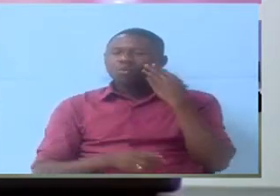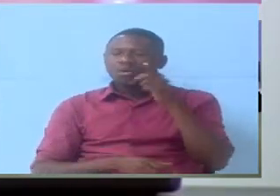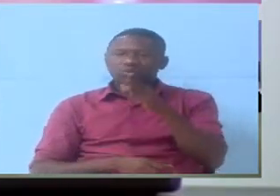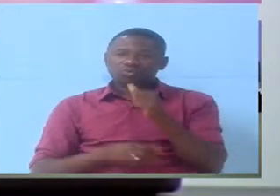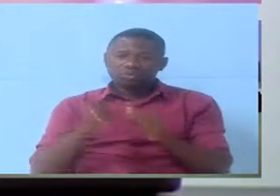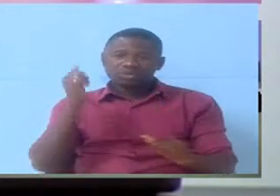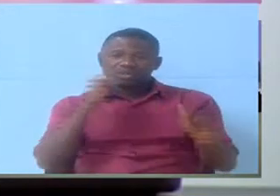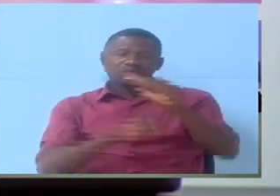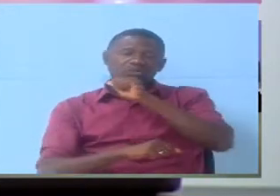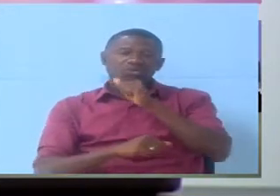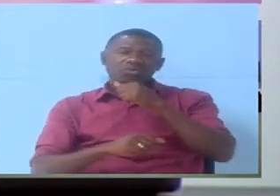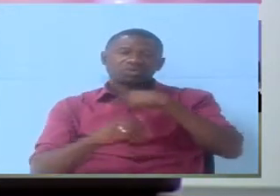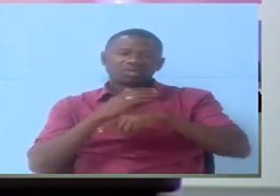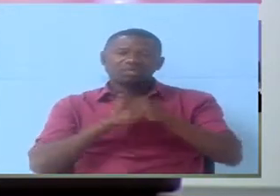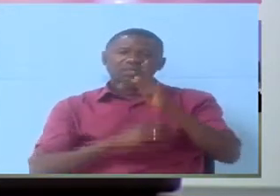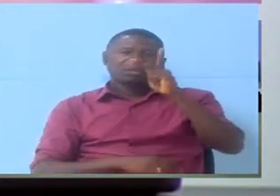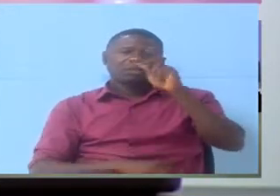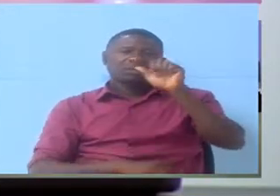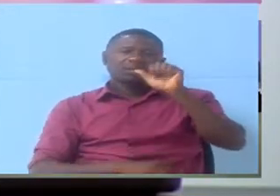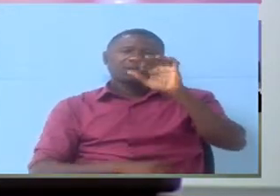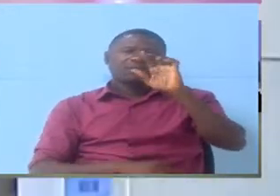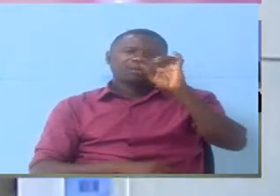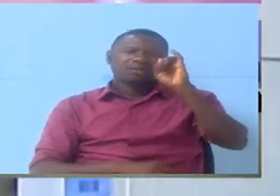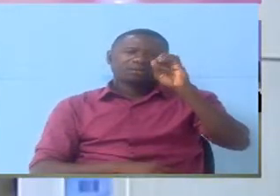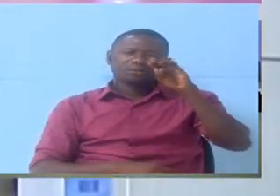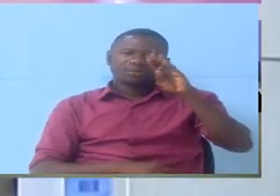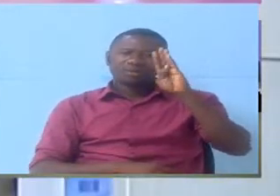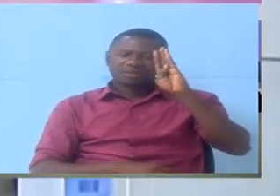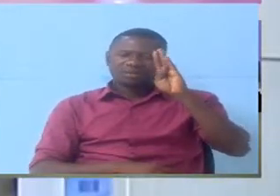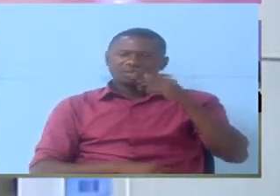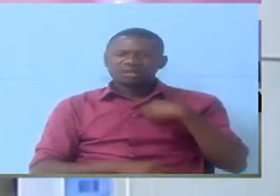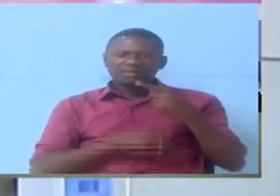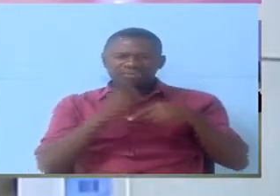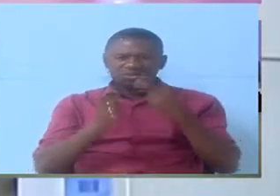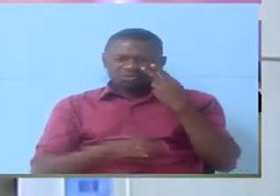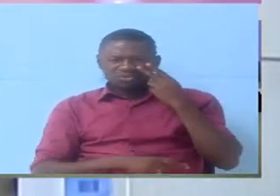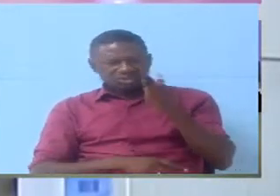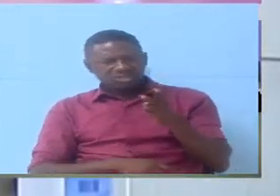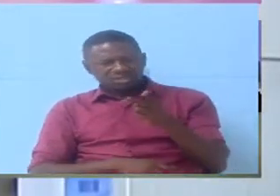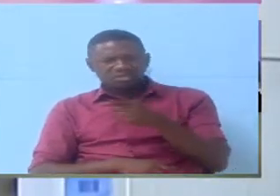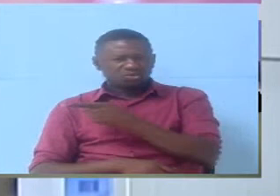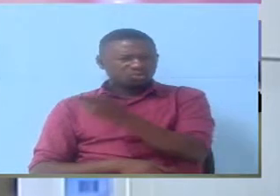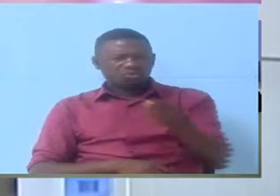those people you had interviewed before?